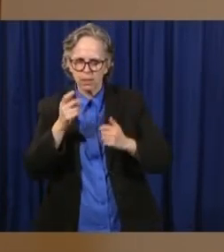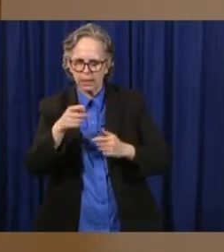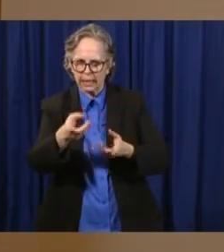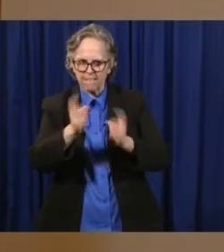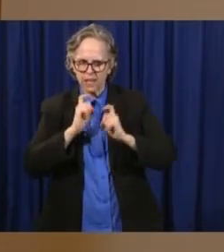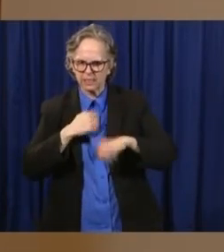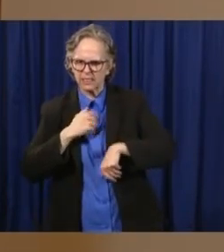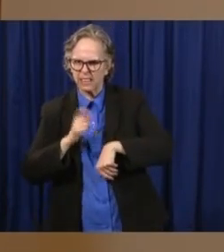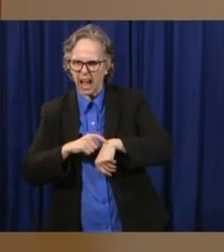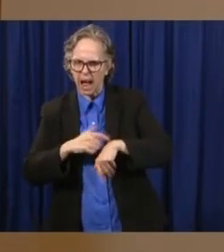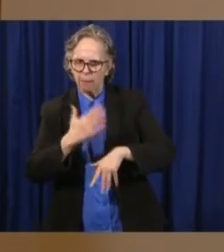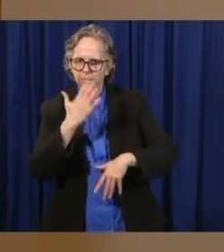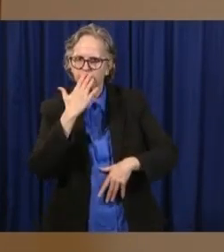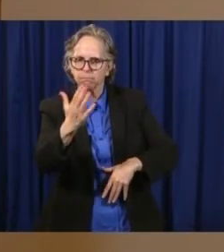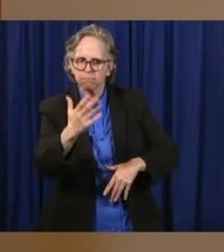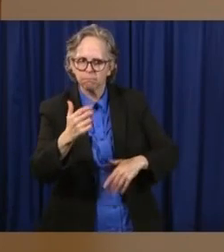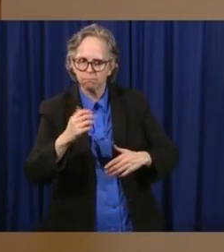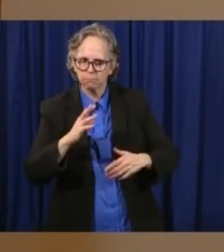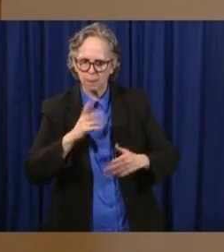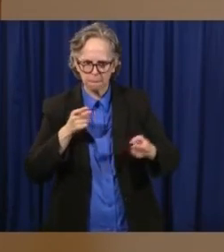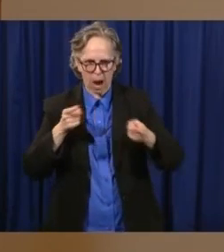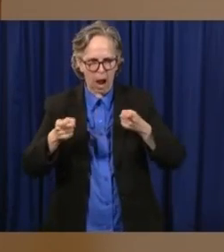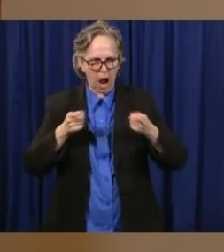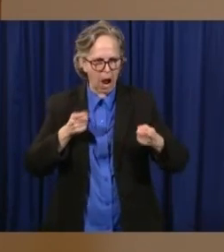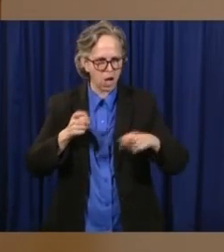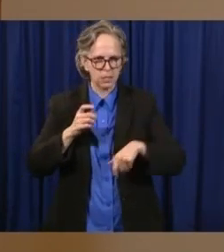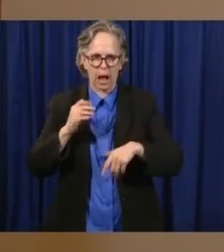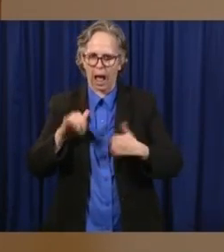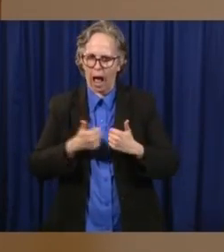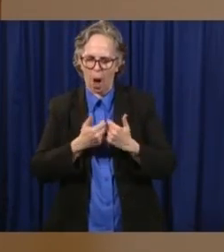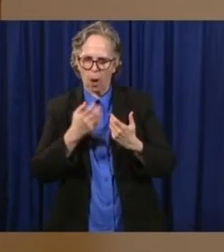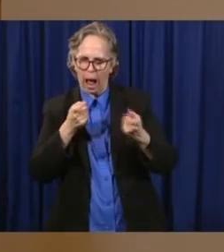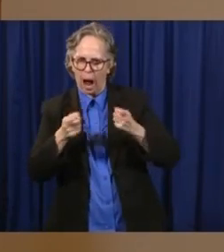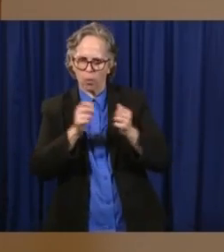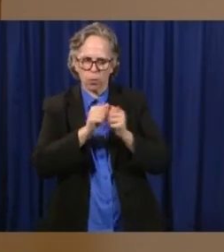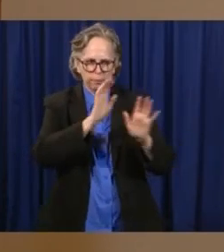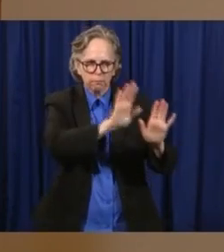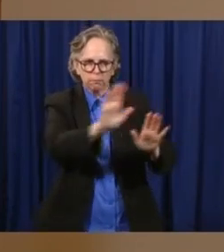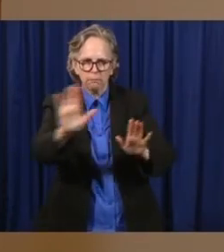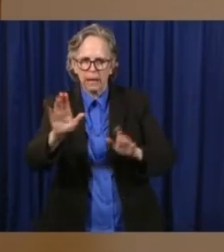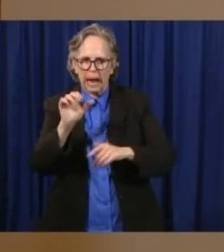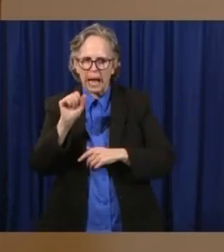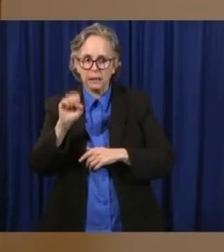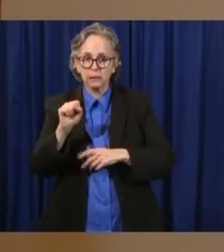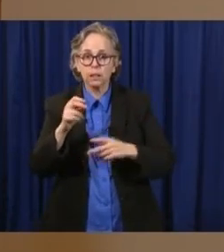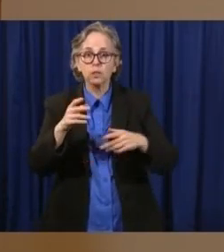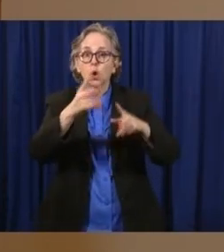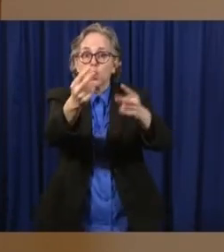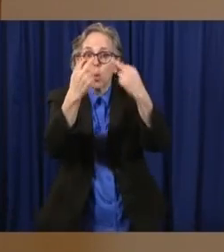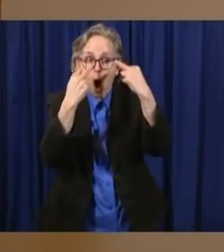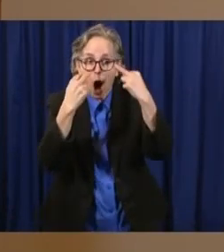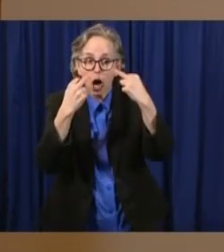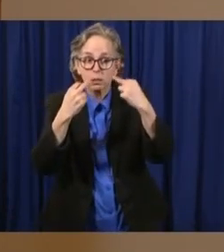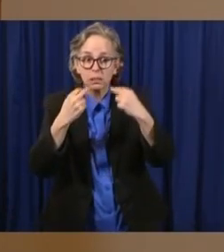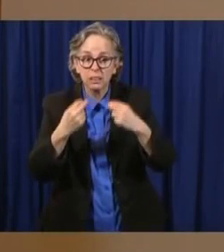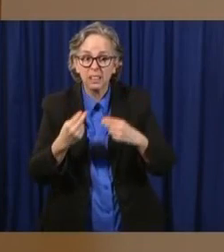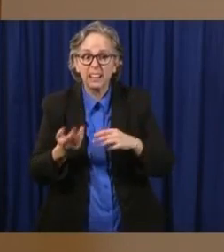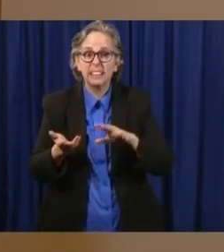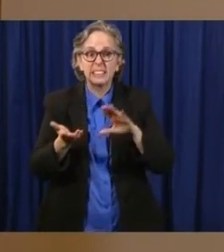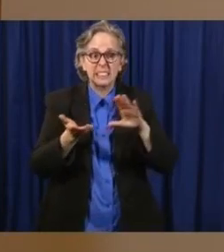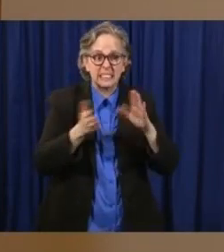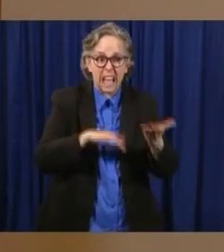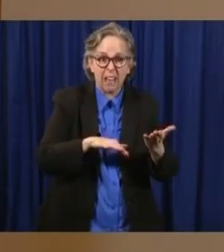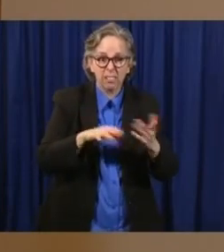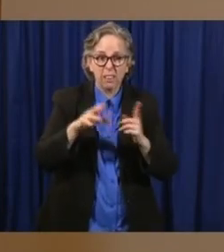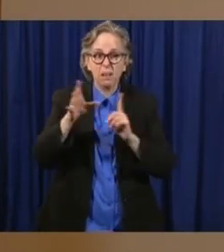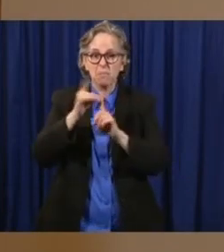able to manage these cases. And I want to say to the viewers, deaths are going to increase and cases are going to increase,